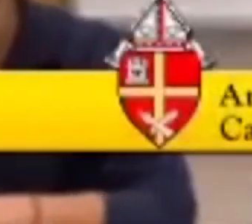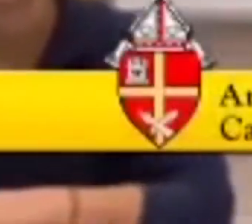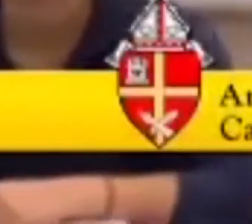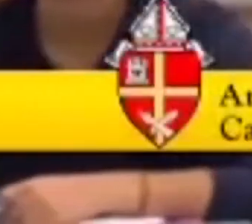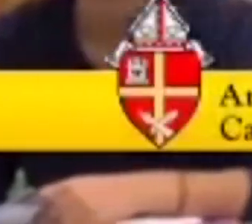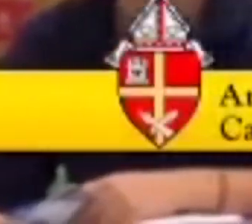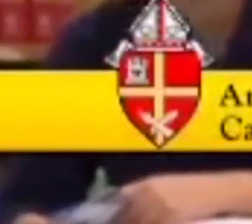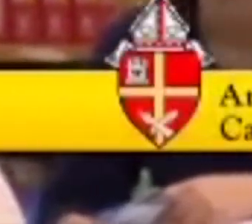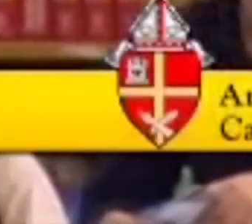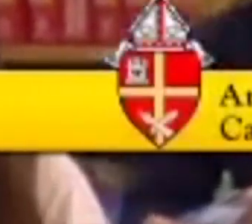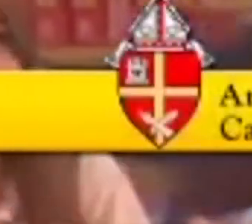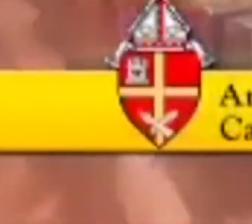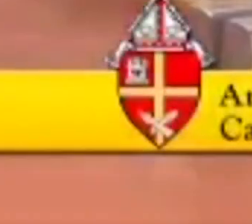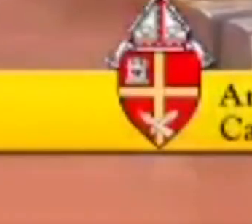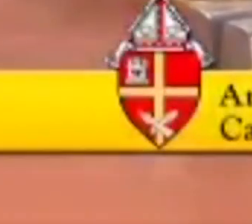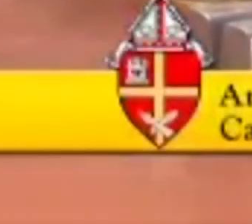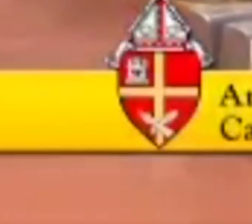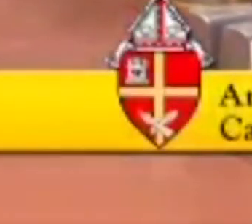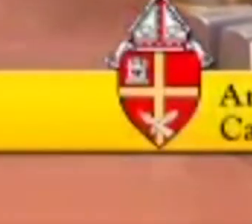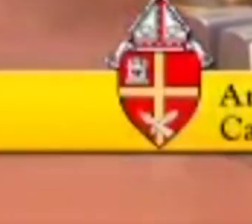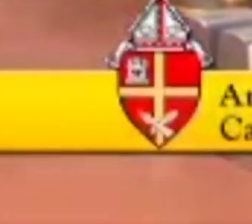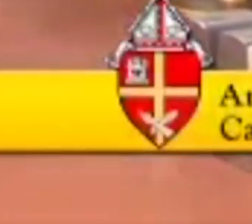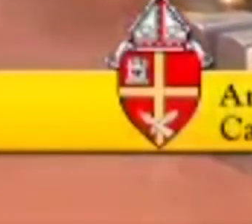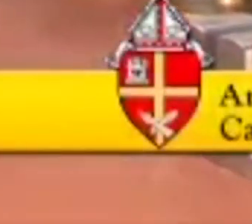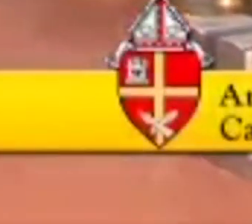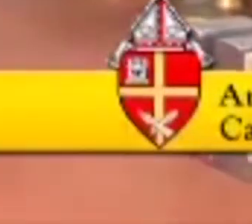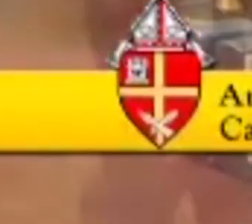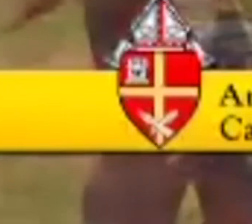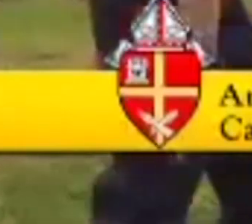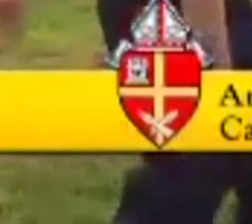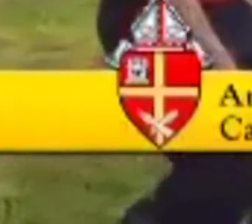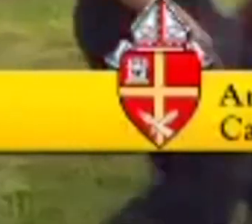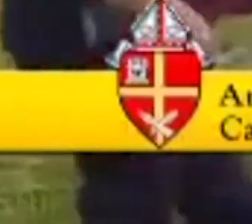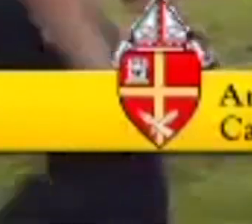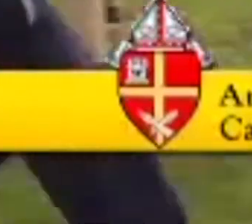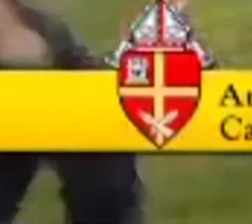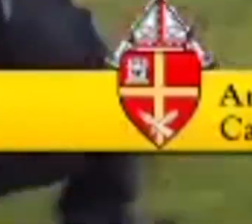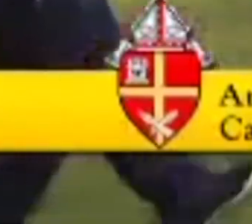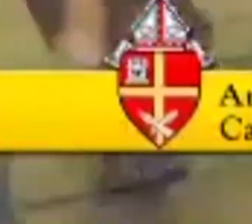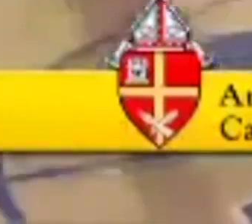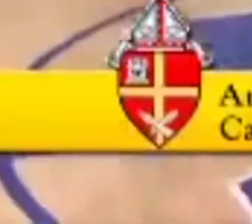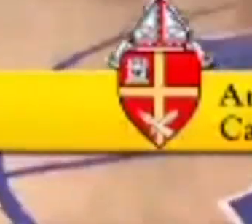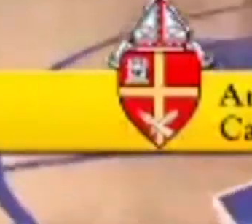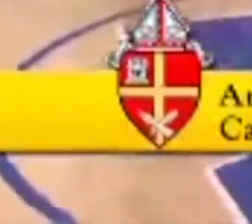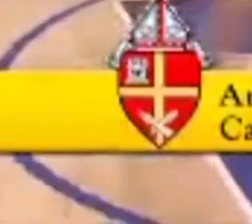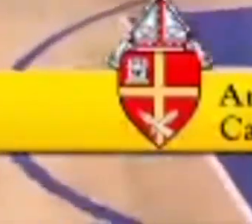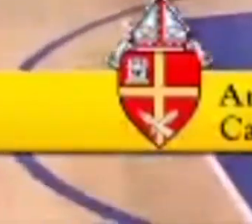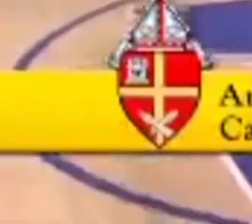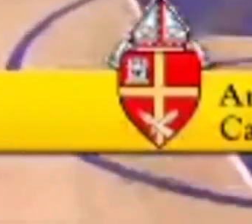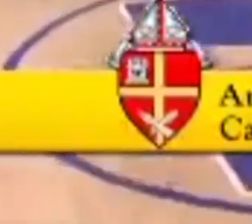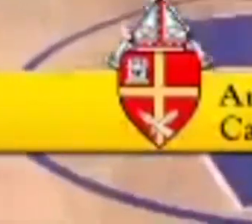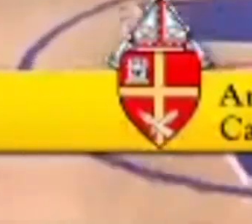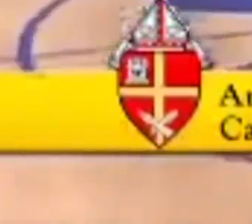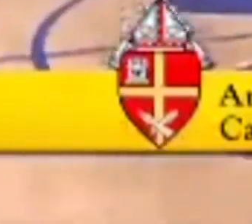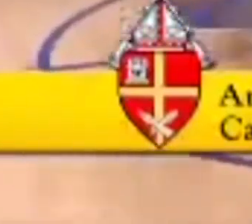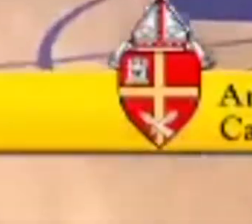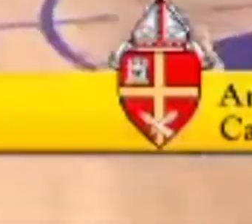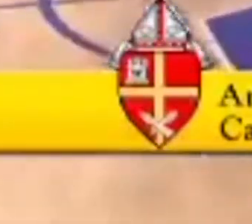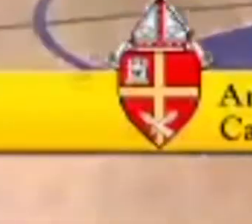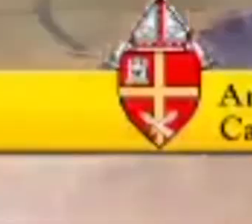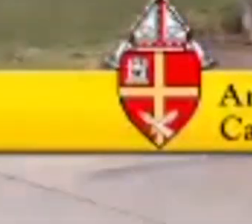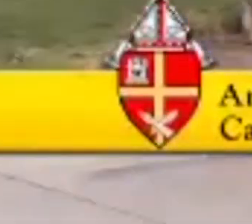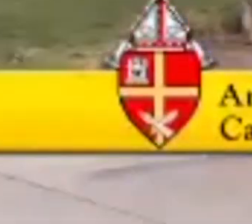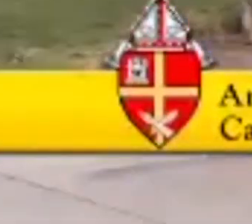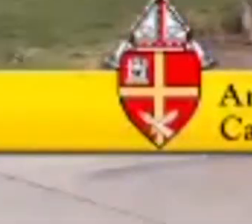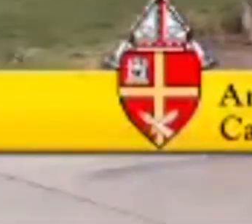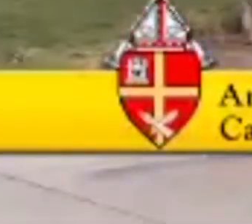Proven academics. 99% of our high school graduates attend college. Our schools are communities. Small class sizes and activities that bond